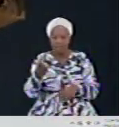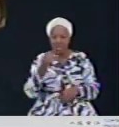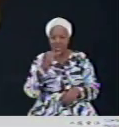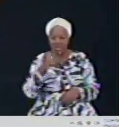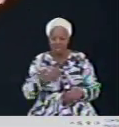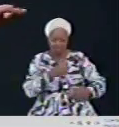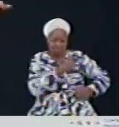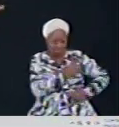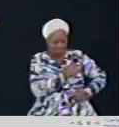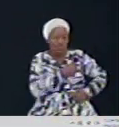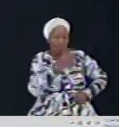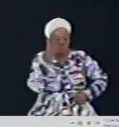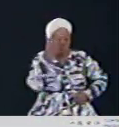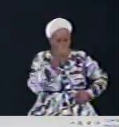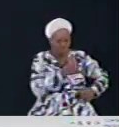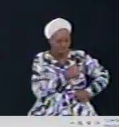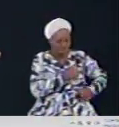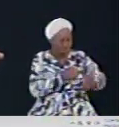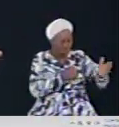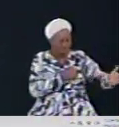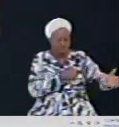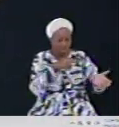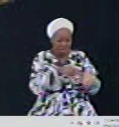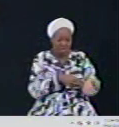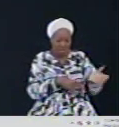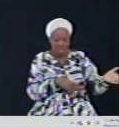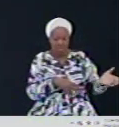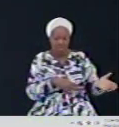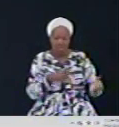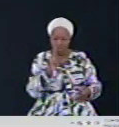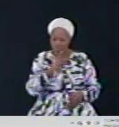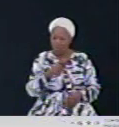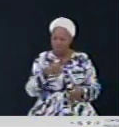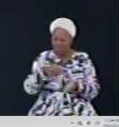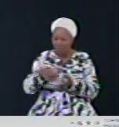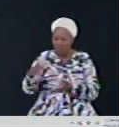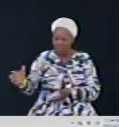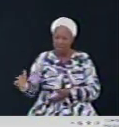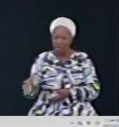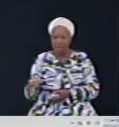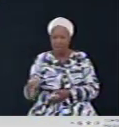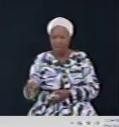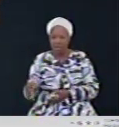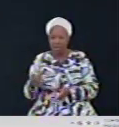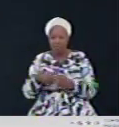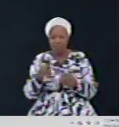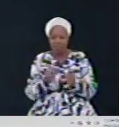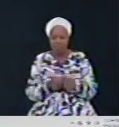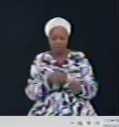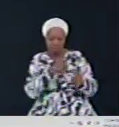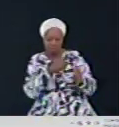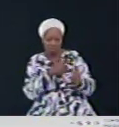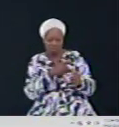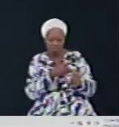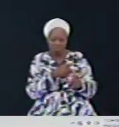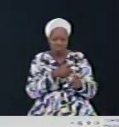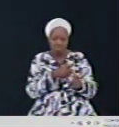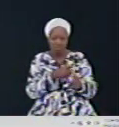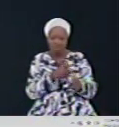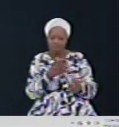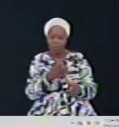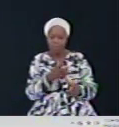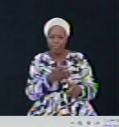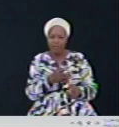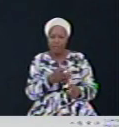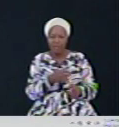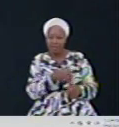know, guards, you know what they do. One standing at that door, one standing at, and they're fully armed. Anything, even